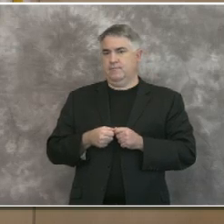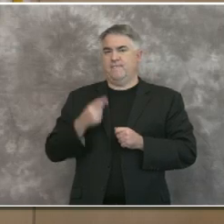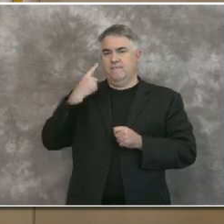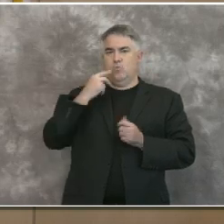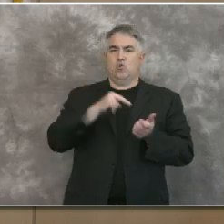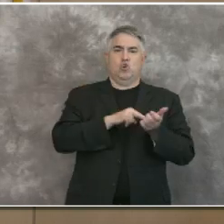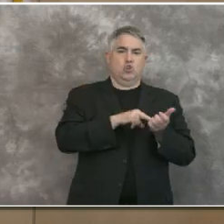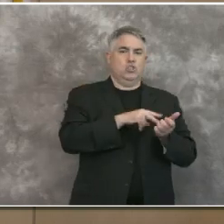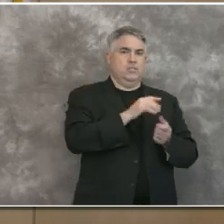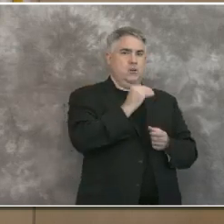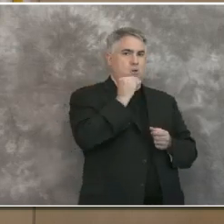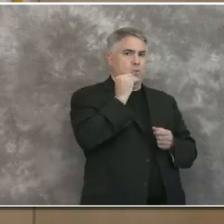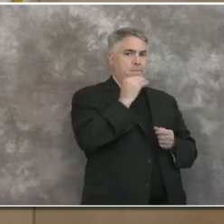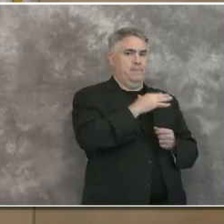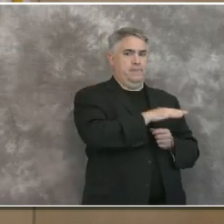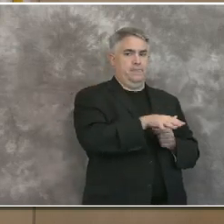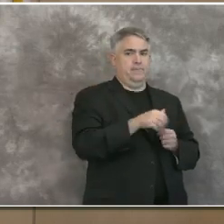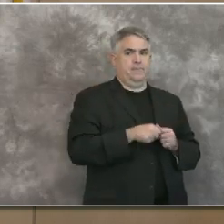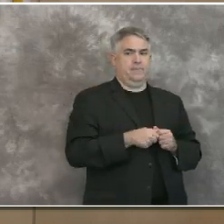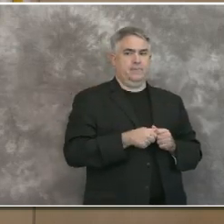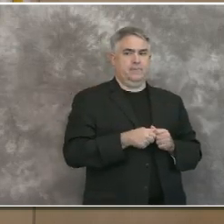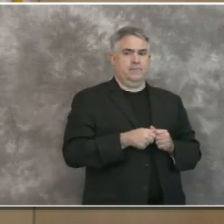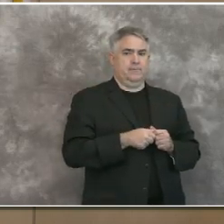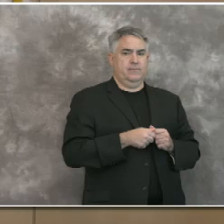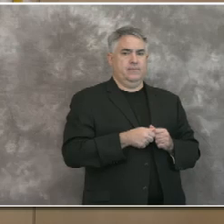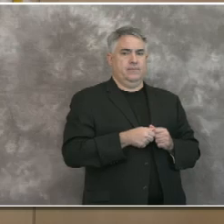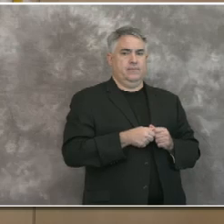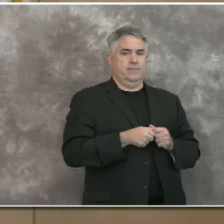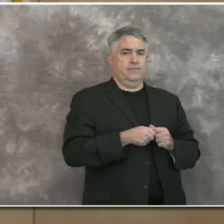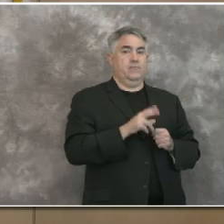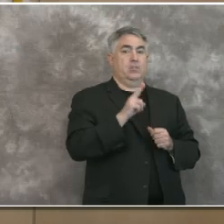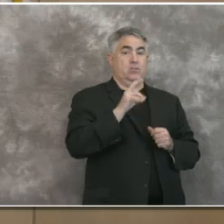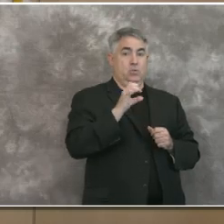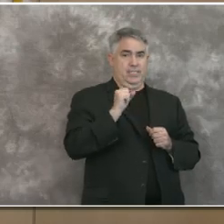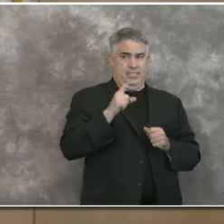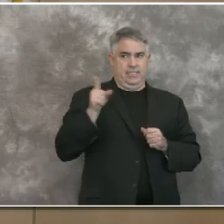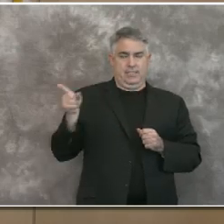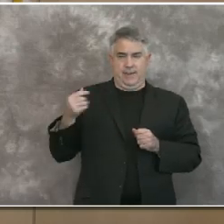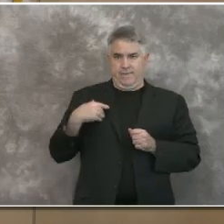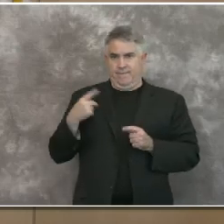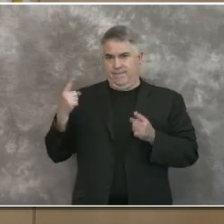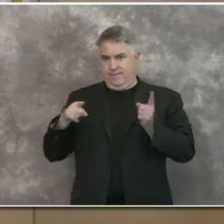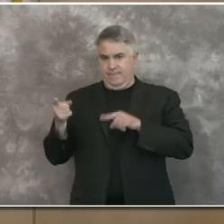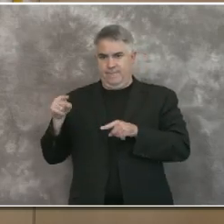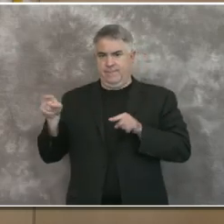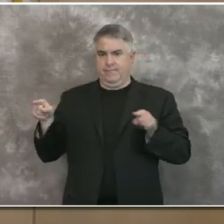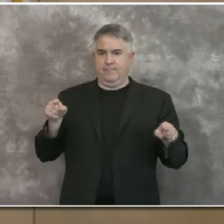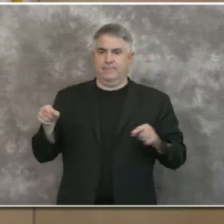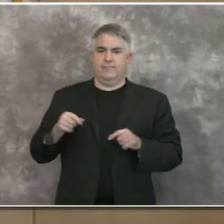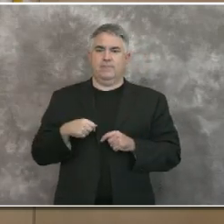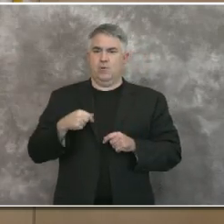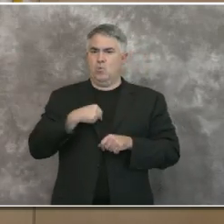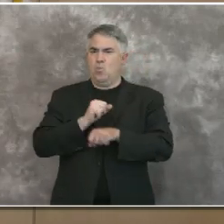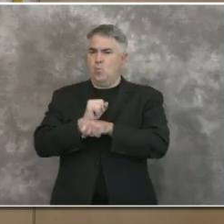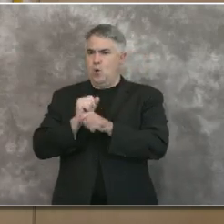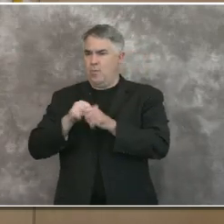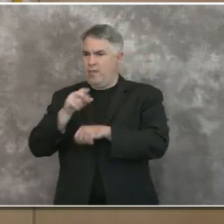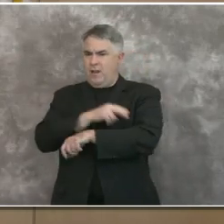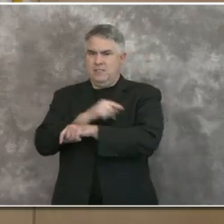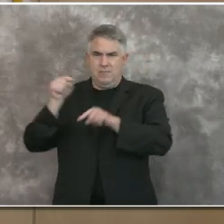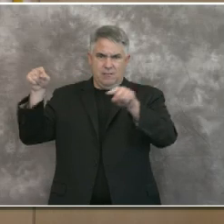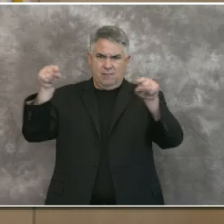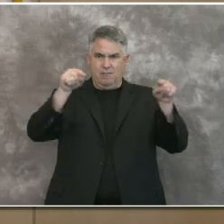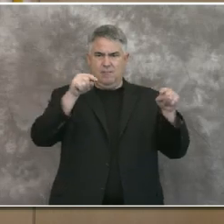Diego, 20 are within the UCSD's catchment, and we are working with other hospitals to establish